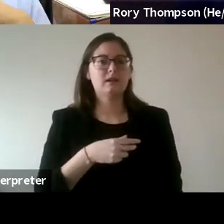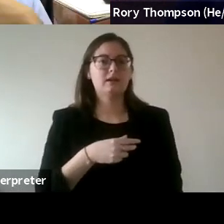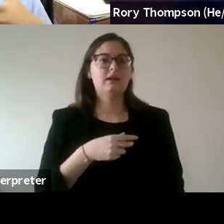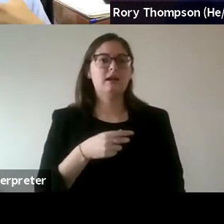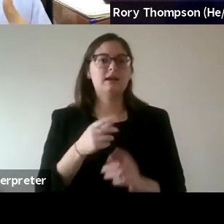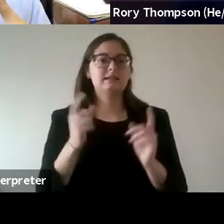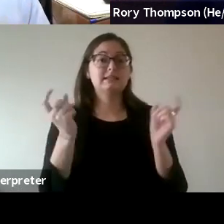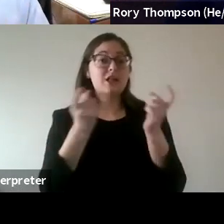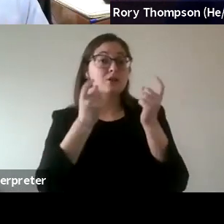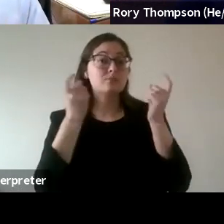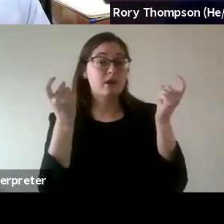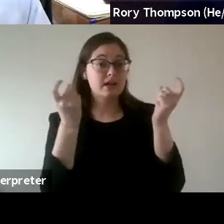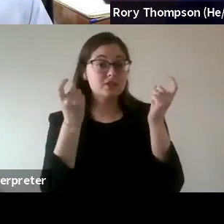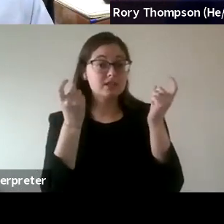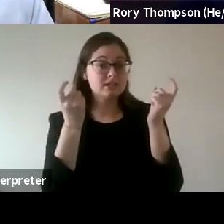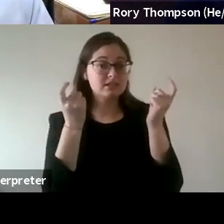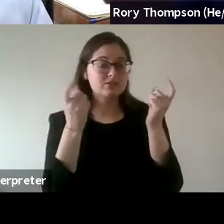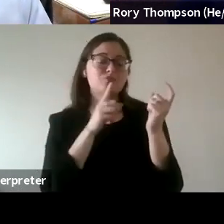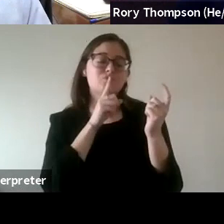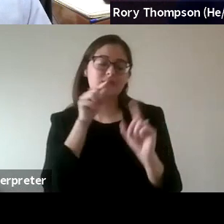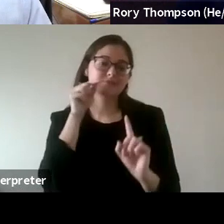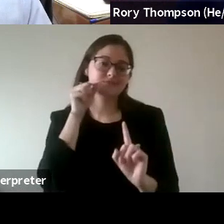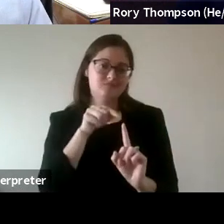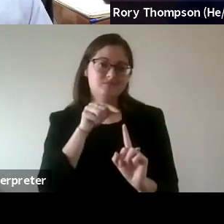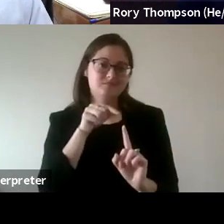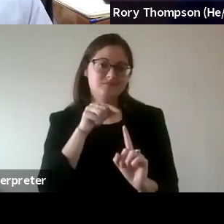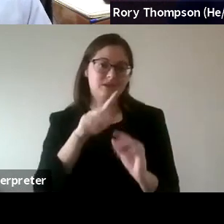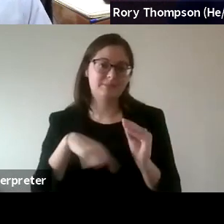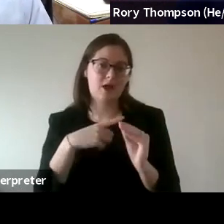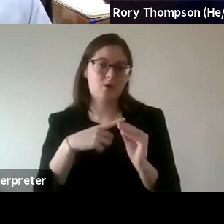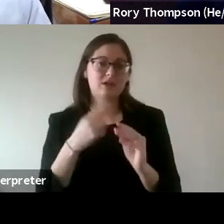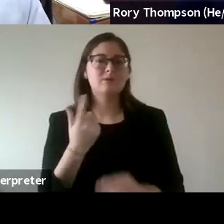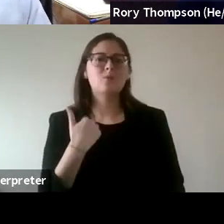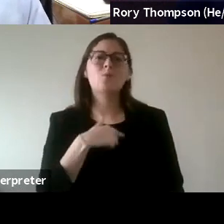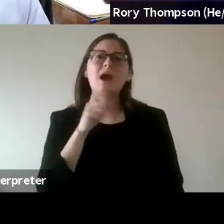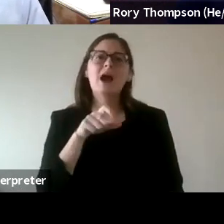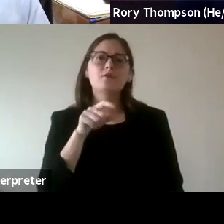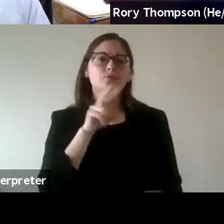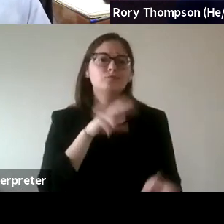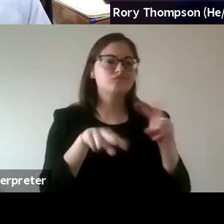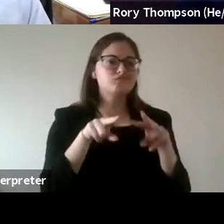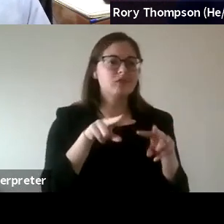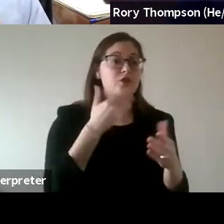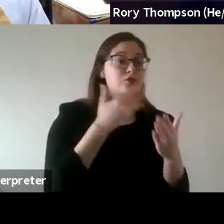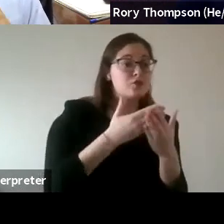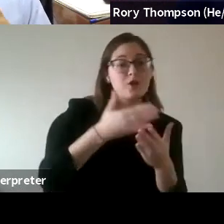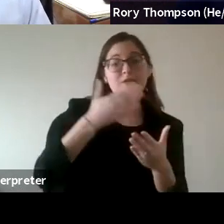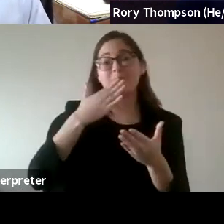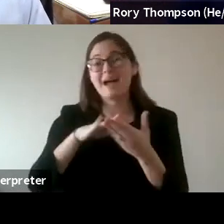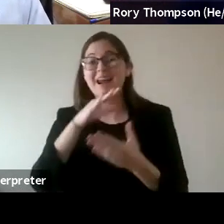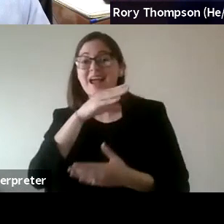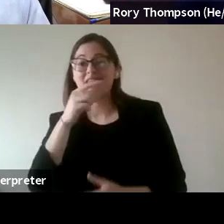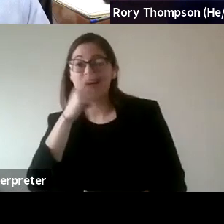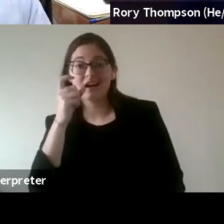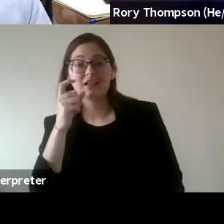Celebration is what this is all about. It's something that we have to look at the good, the bad, and the ugly. But the focus of